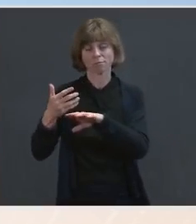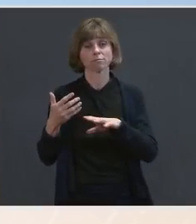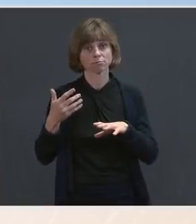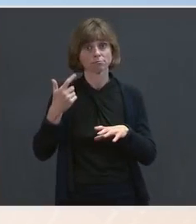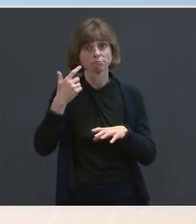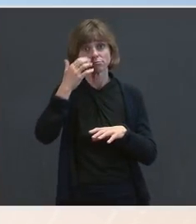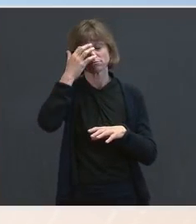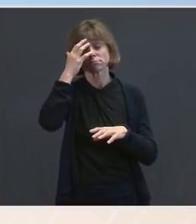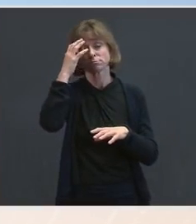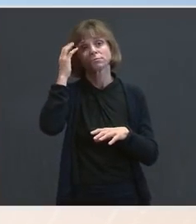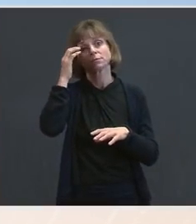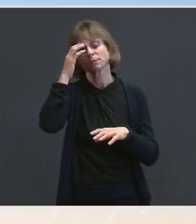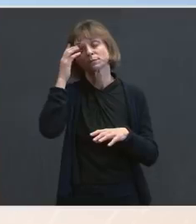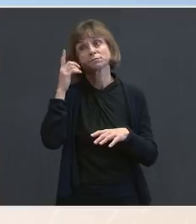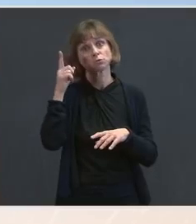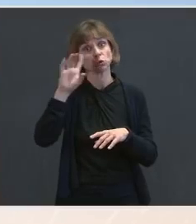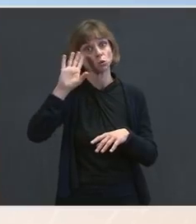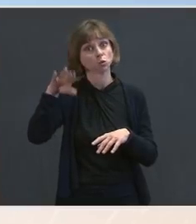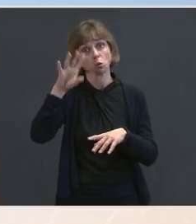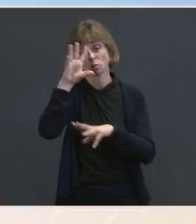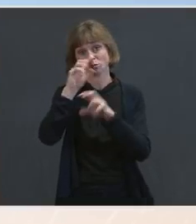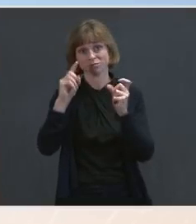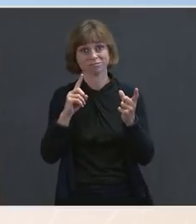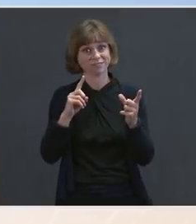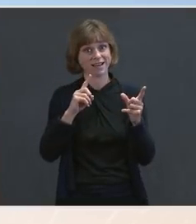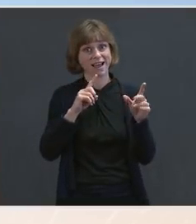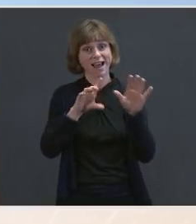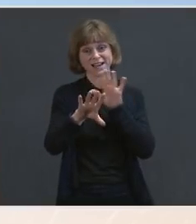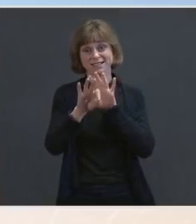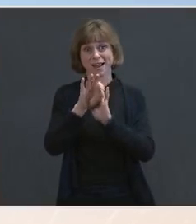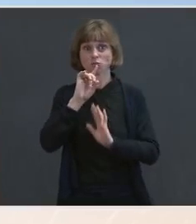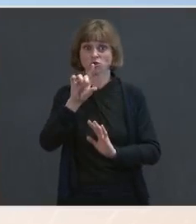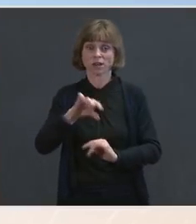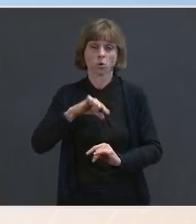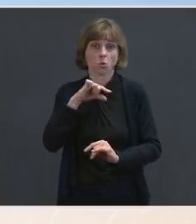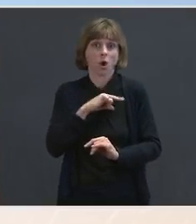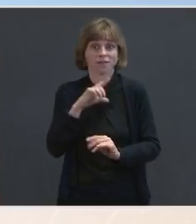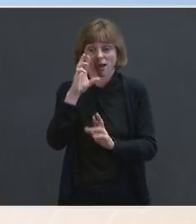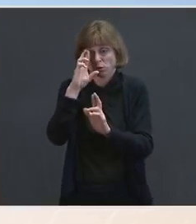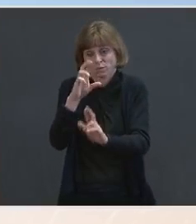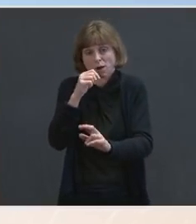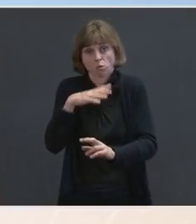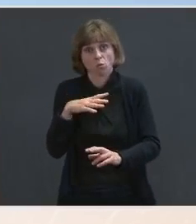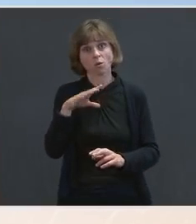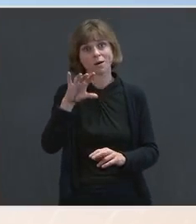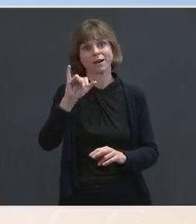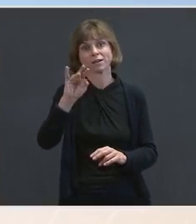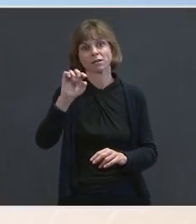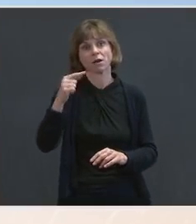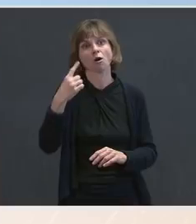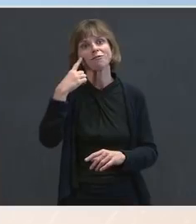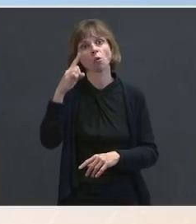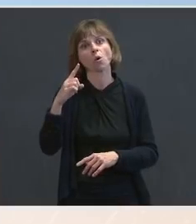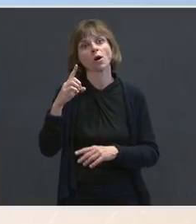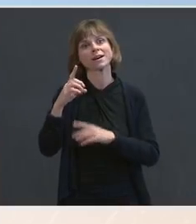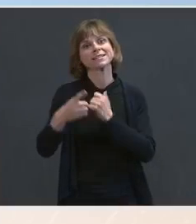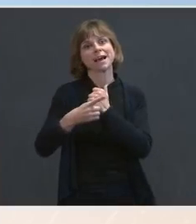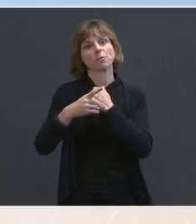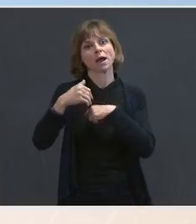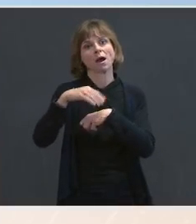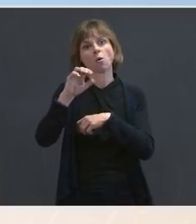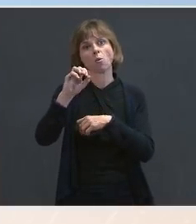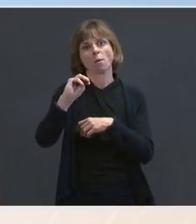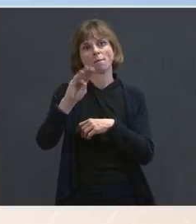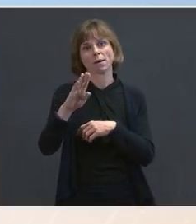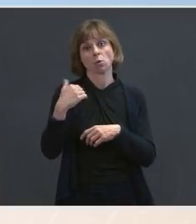an incredibly qualified and well-respected woman, Shalanda Young, to be the deputy at OMB, and we're certainly hopeful Congress will move forward